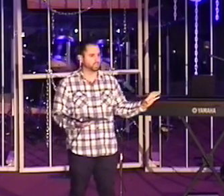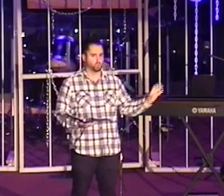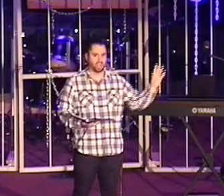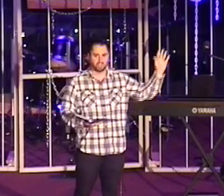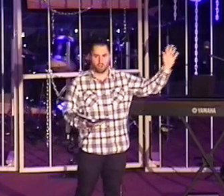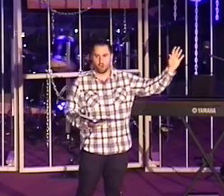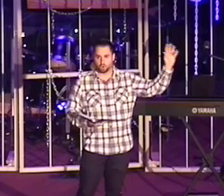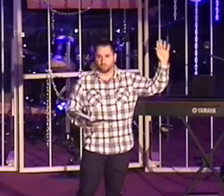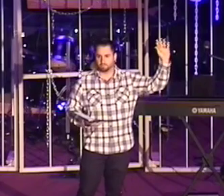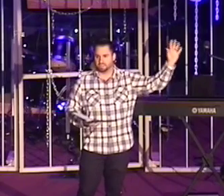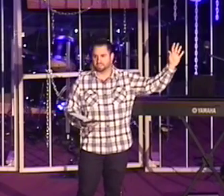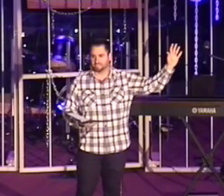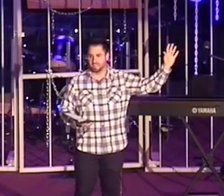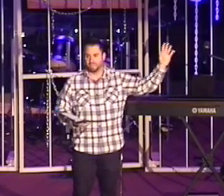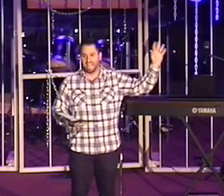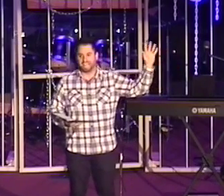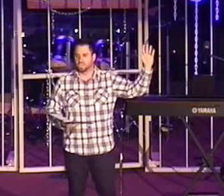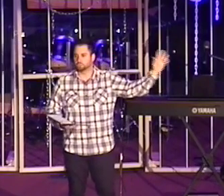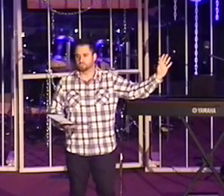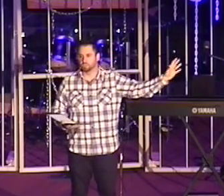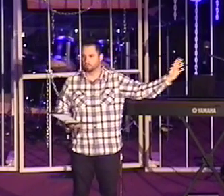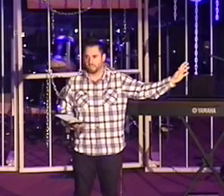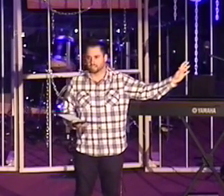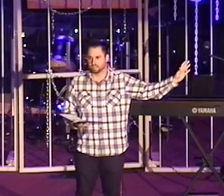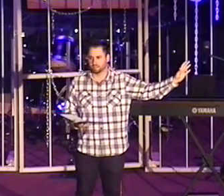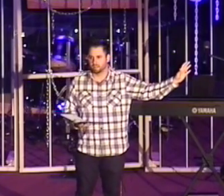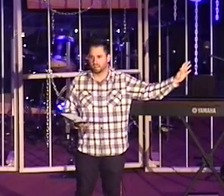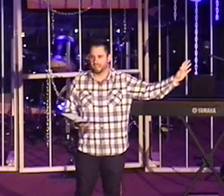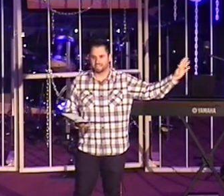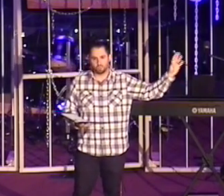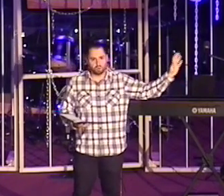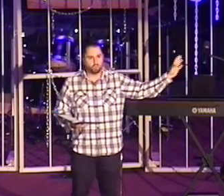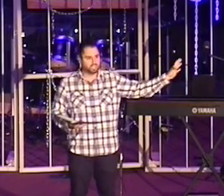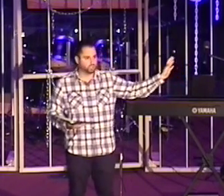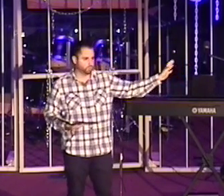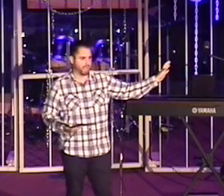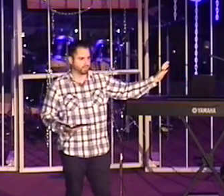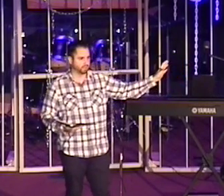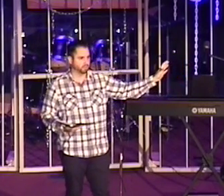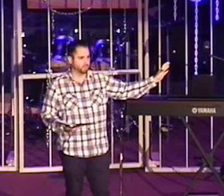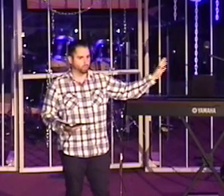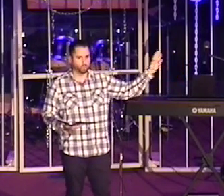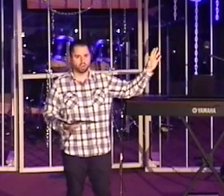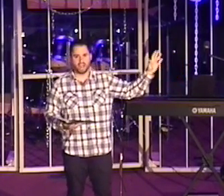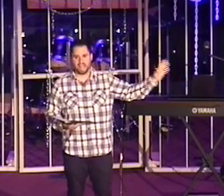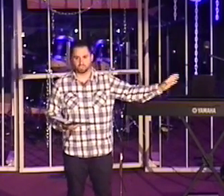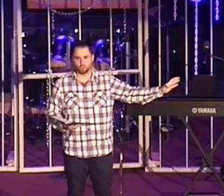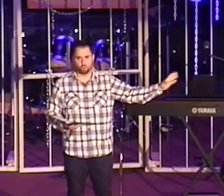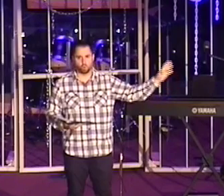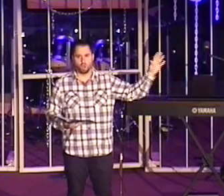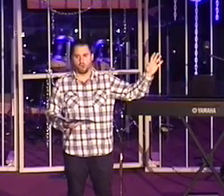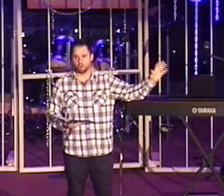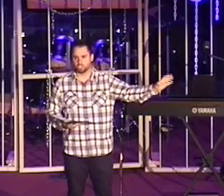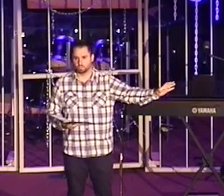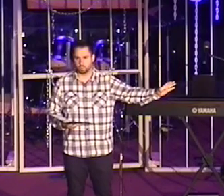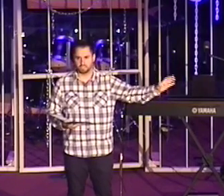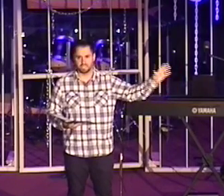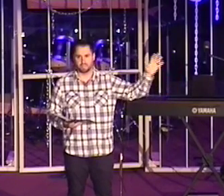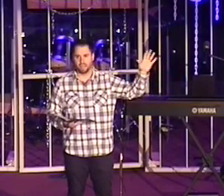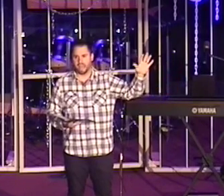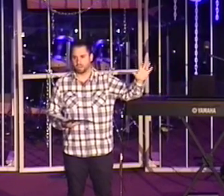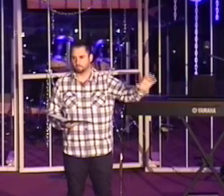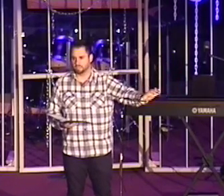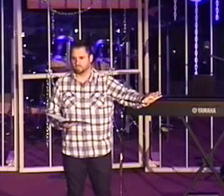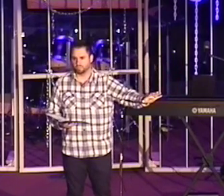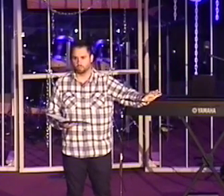work in such a way that honor and pleases him. And here's what's so amazing, is that when we do that, when we are at school, on our sports